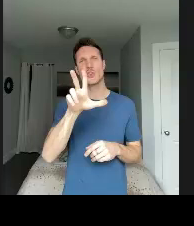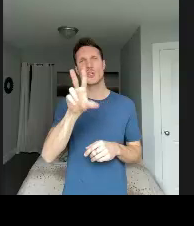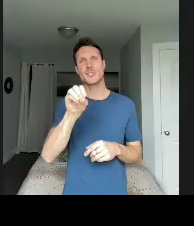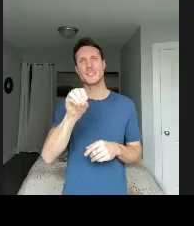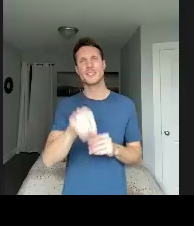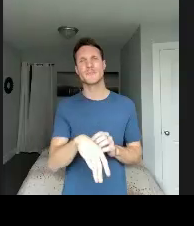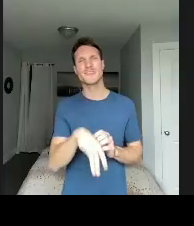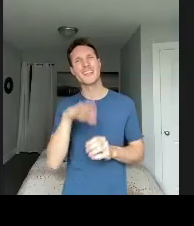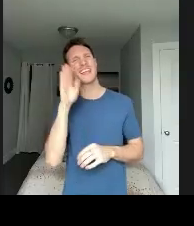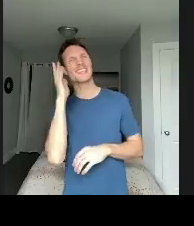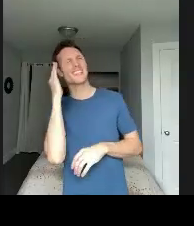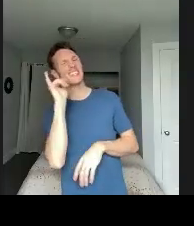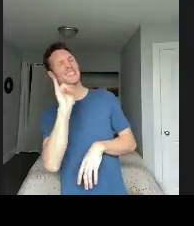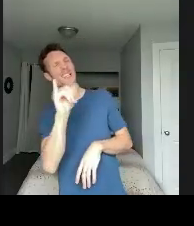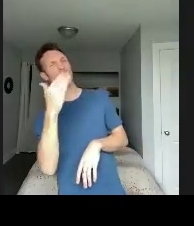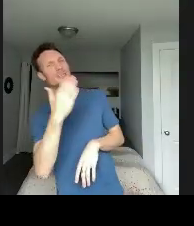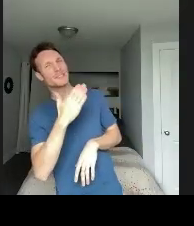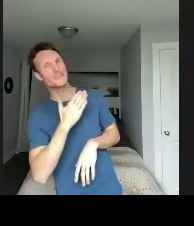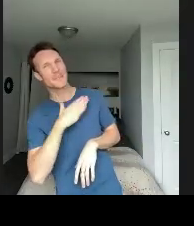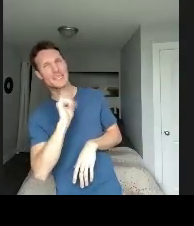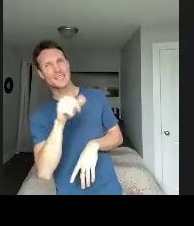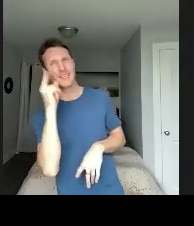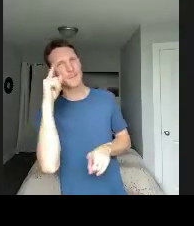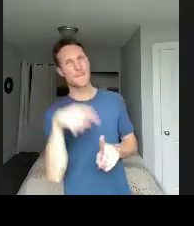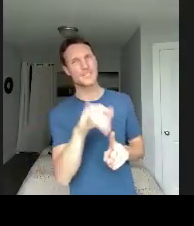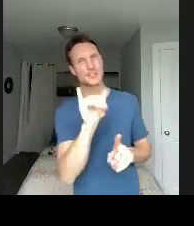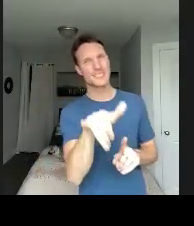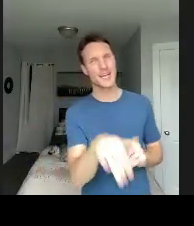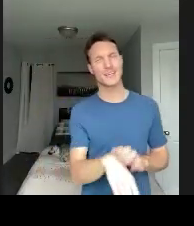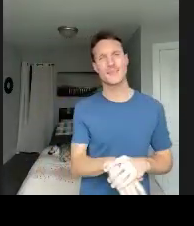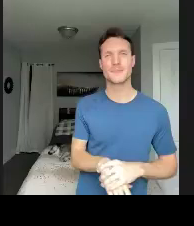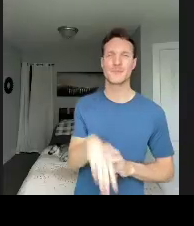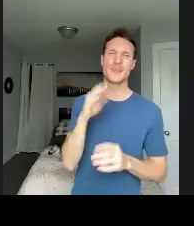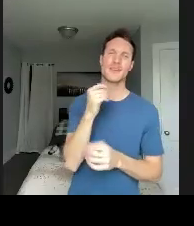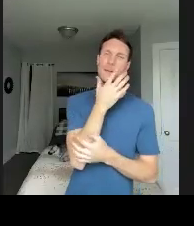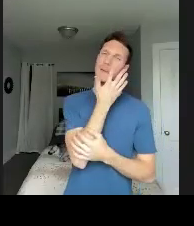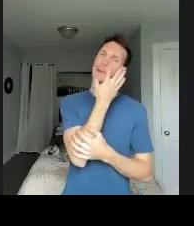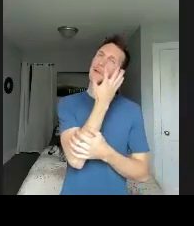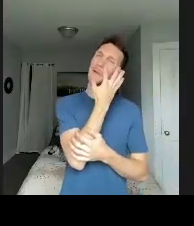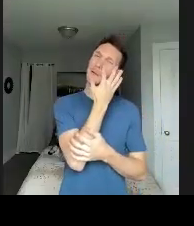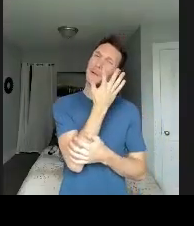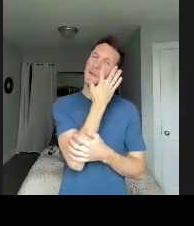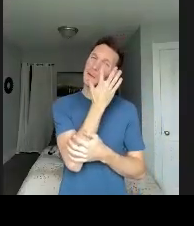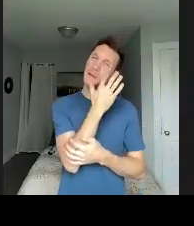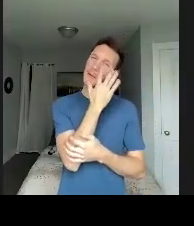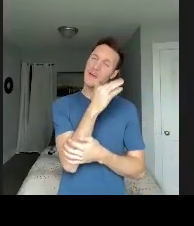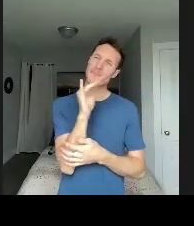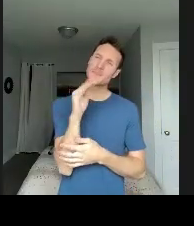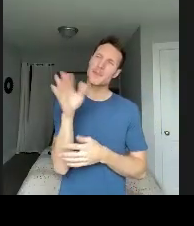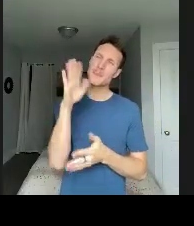I think that was me that mentioned that. And I just had the notes from MIPSI. I believe it was a community